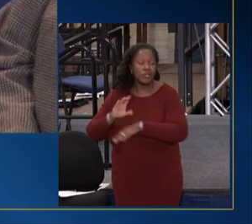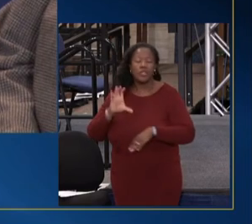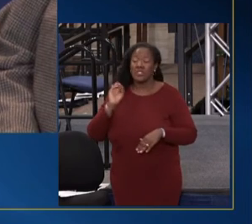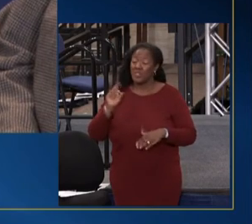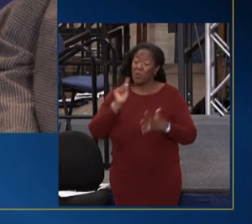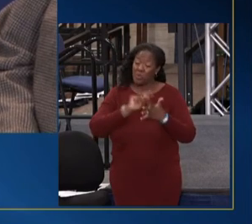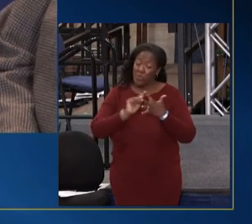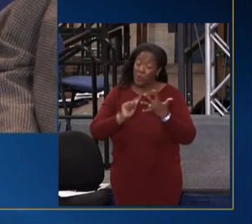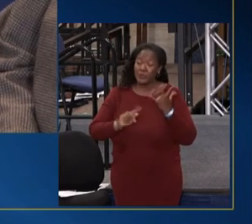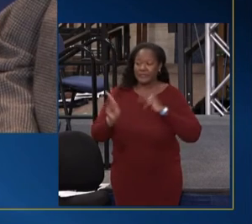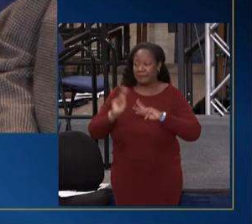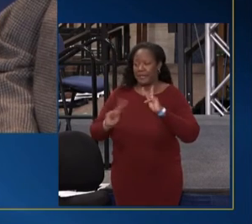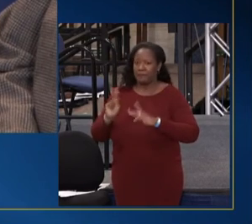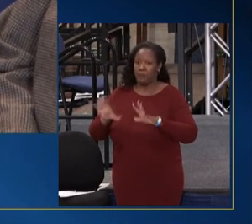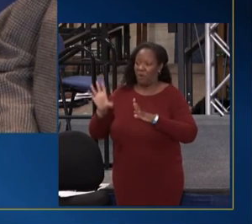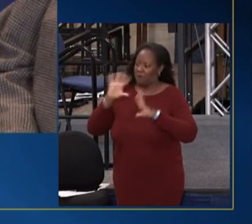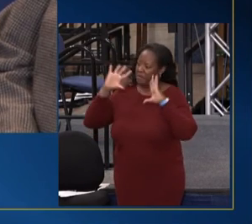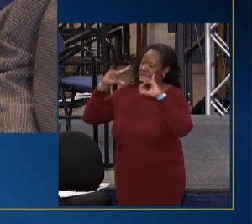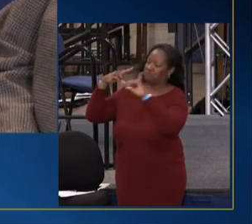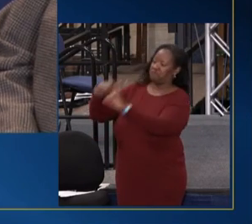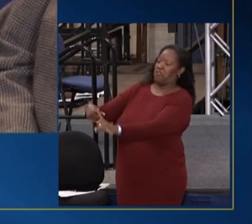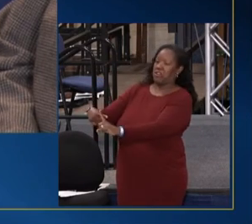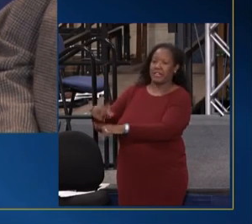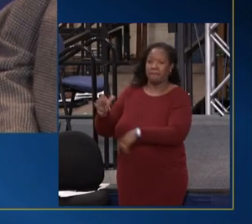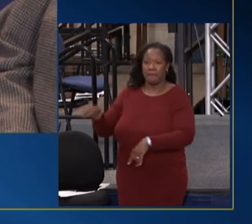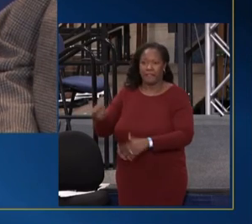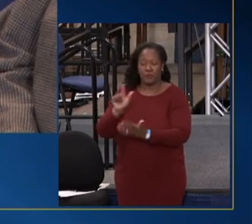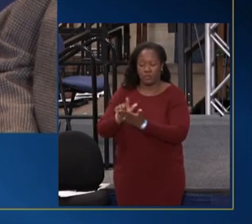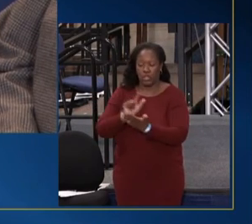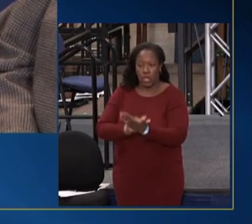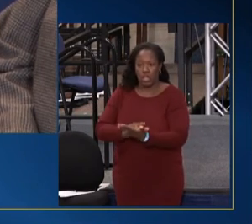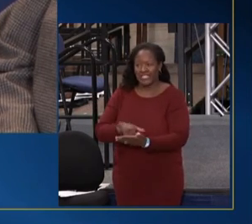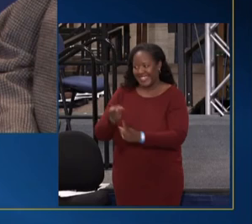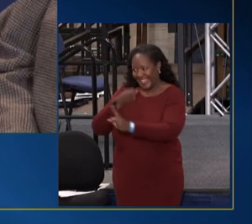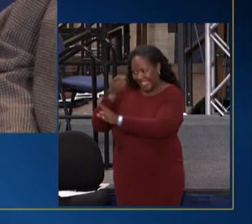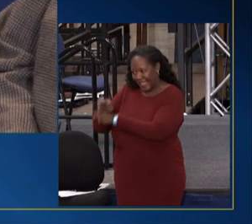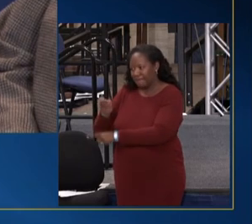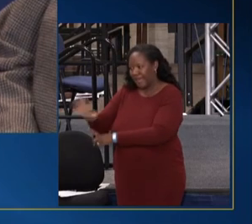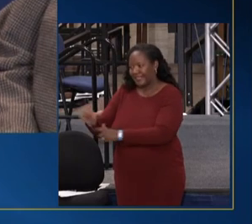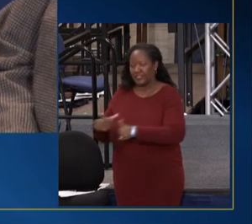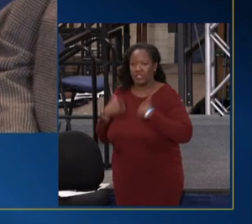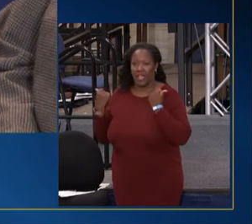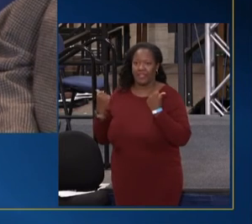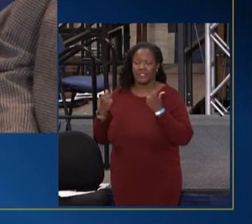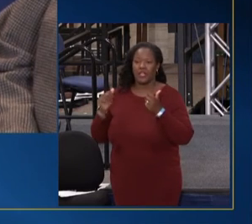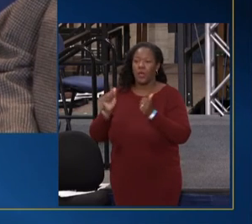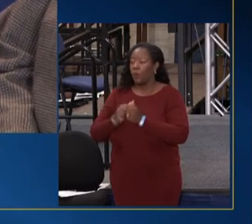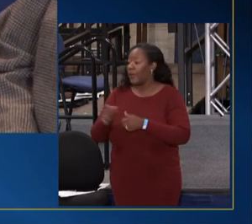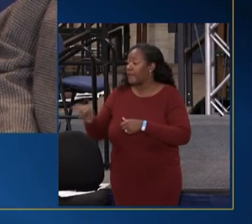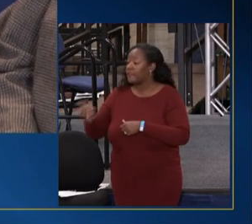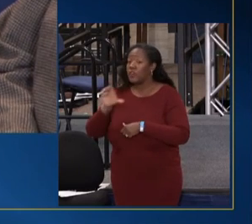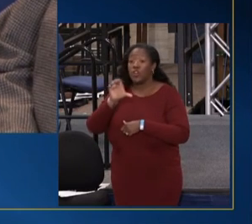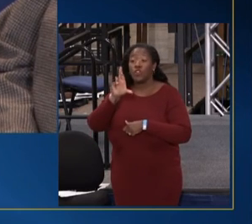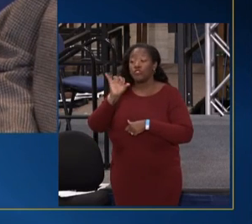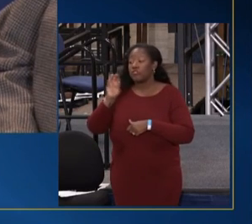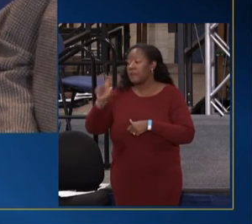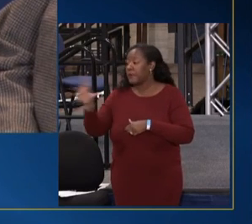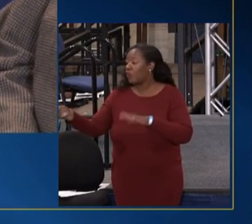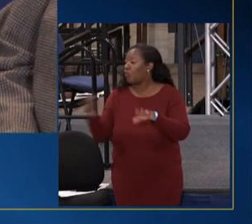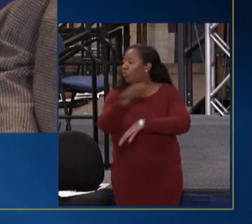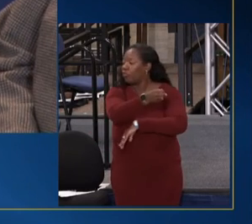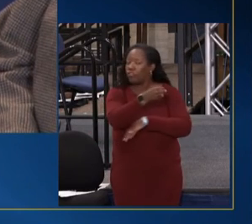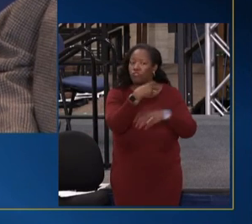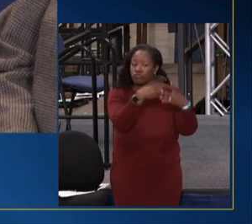society are being targeted by these laws that are impacting their lives with criminal penalties,